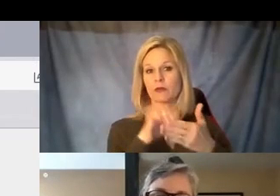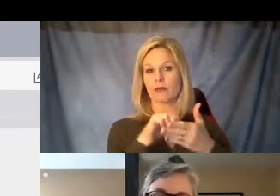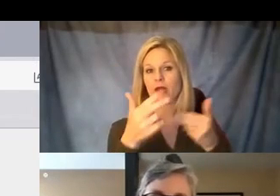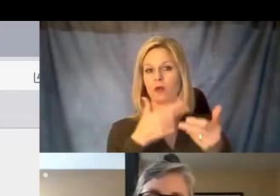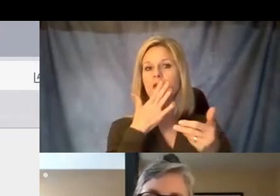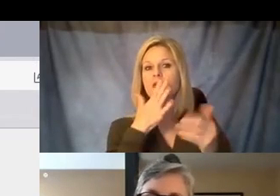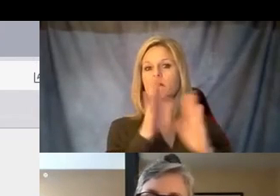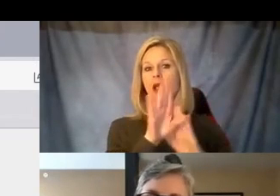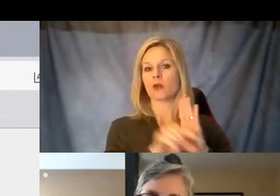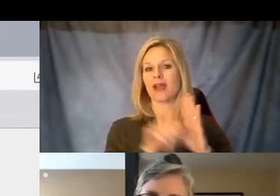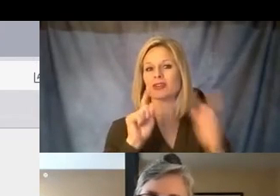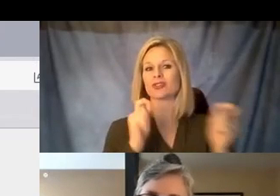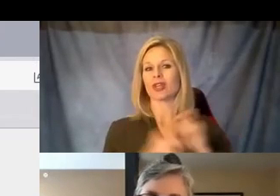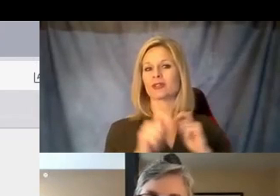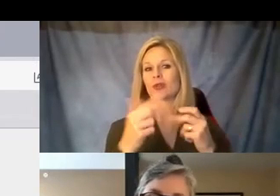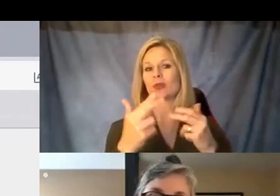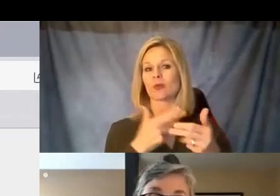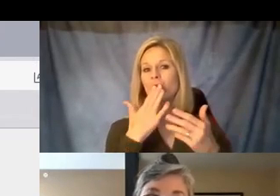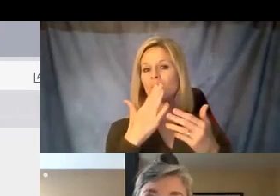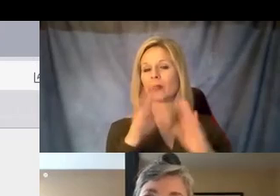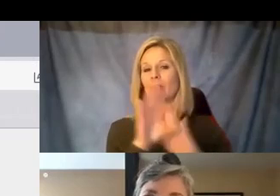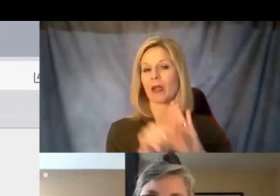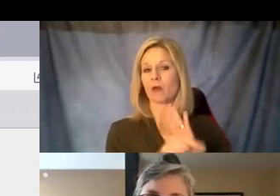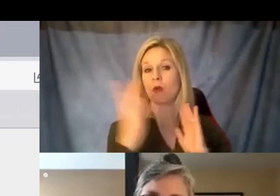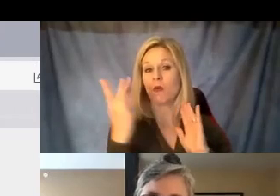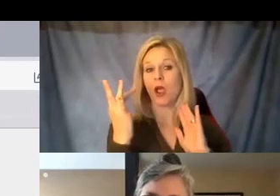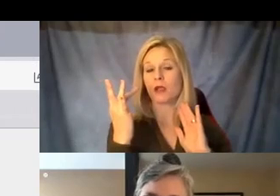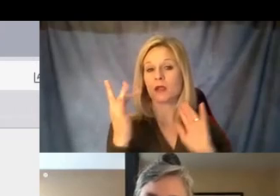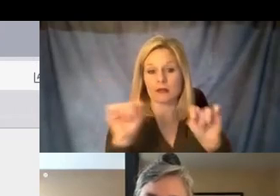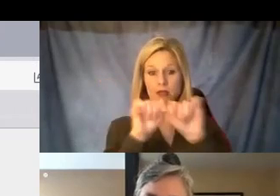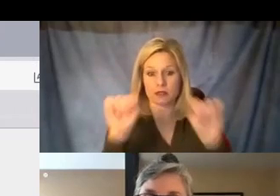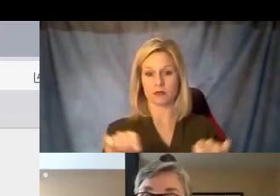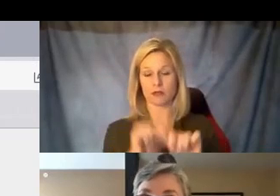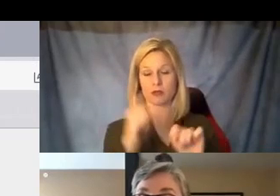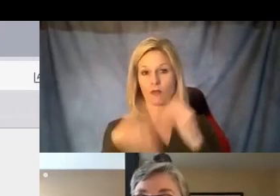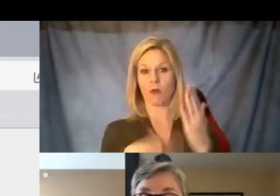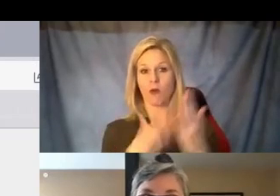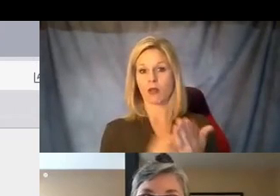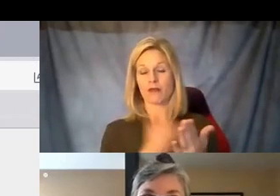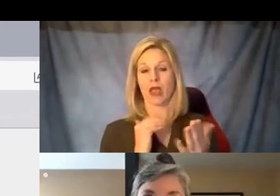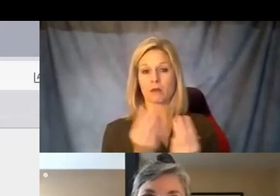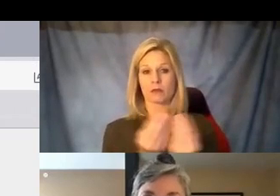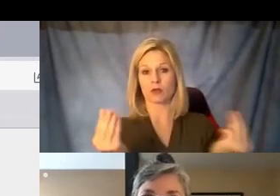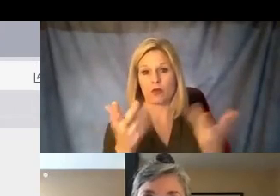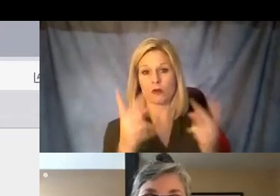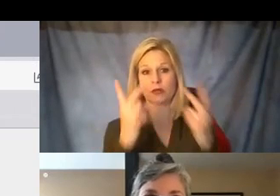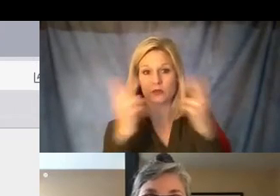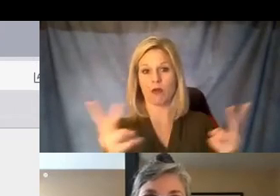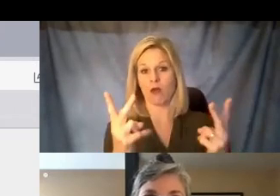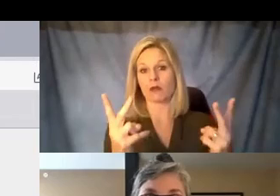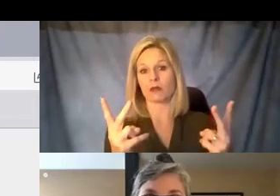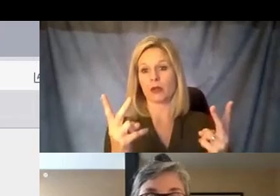going to have to change the gray in the background because the template for all of our materials, as you saw earlier in the